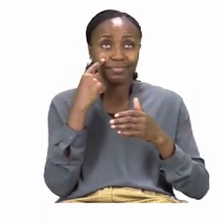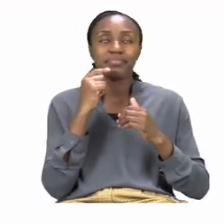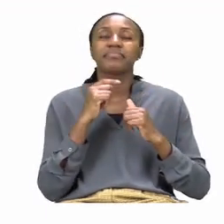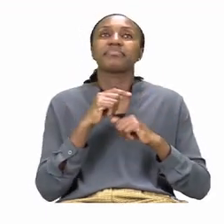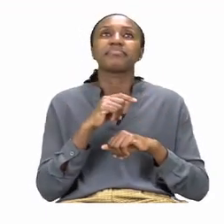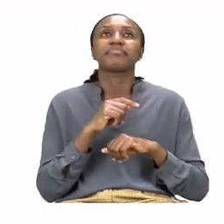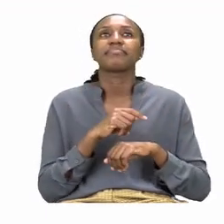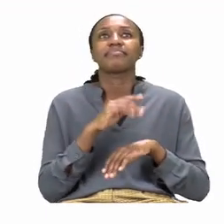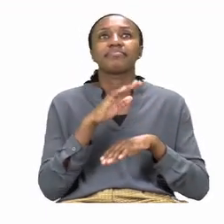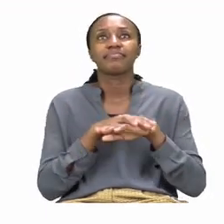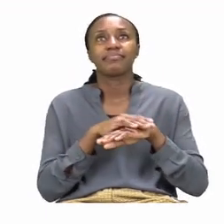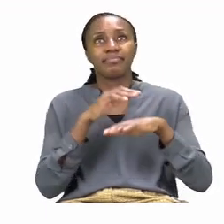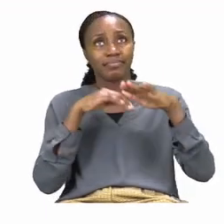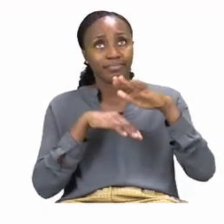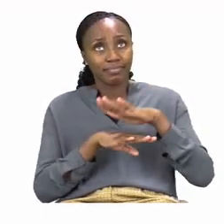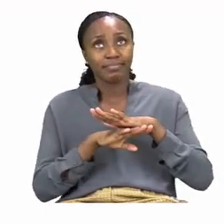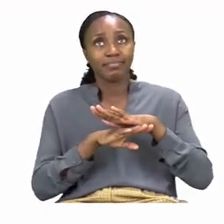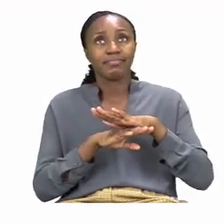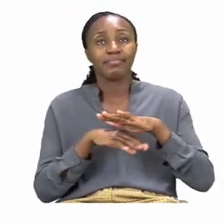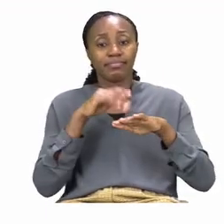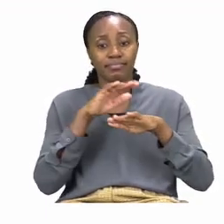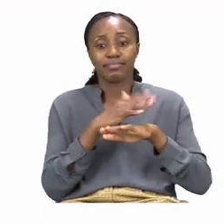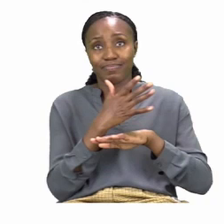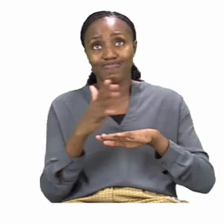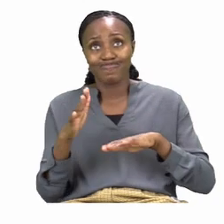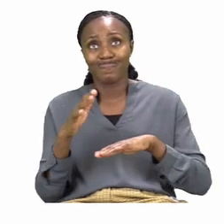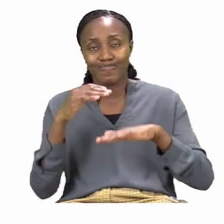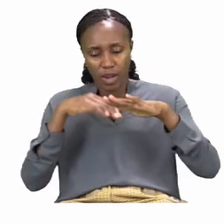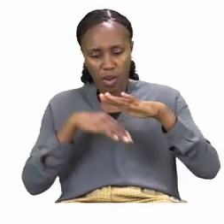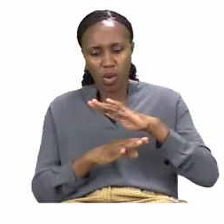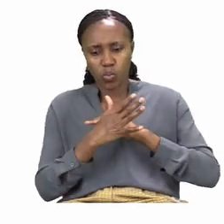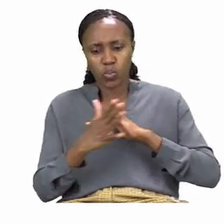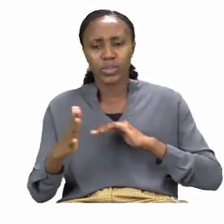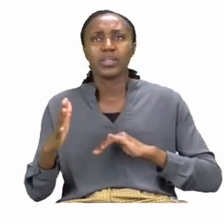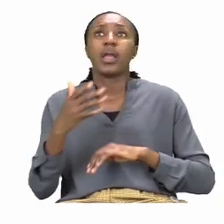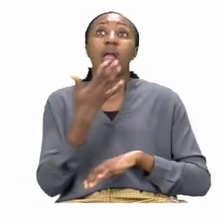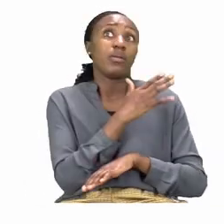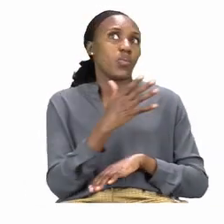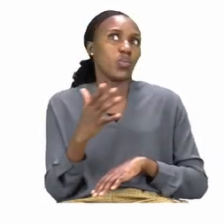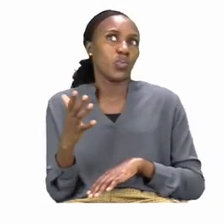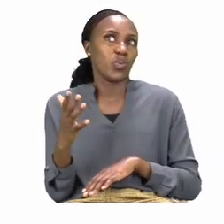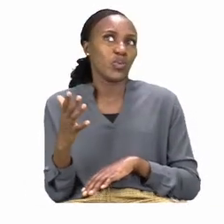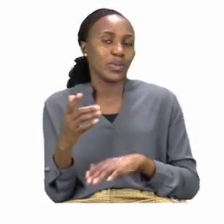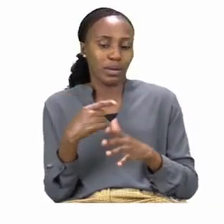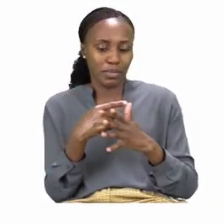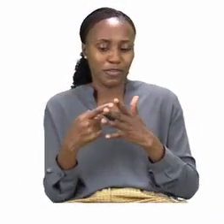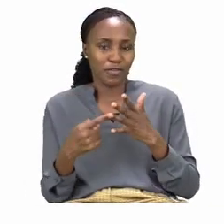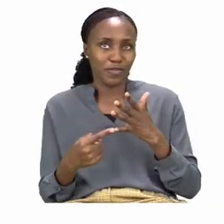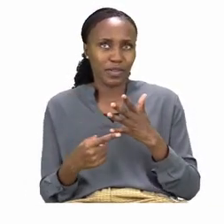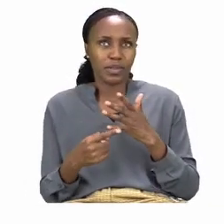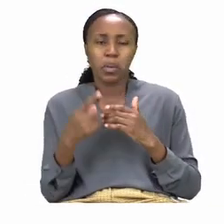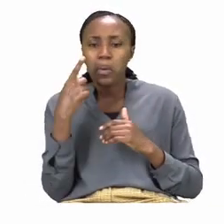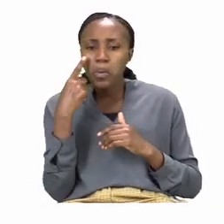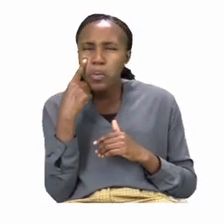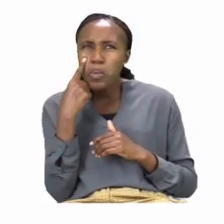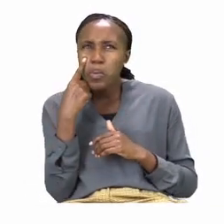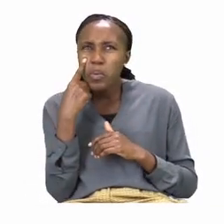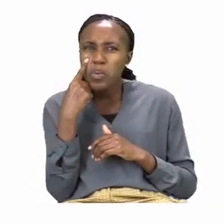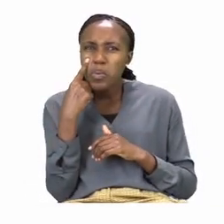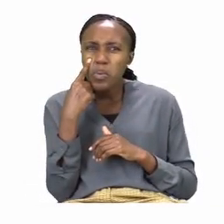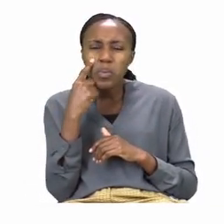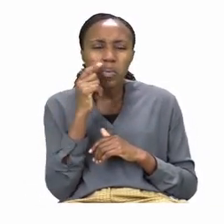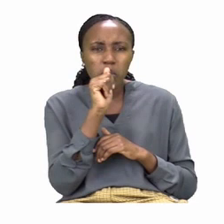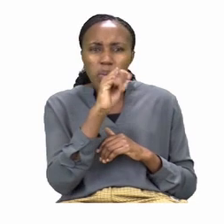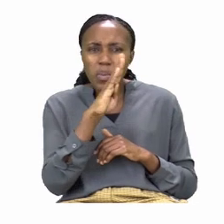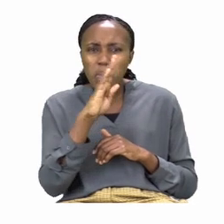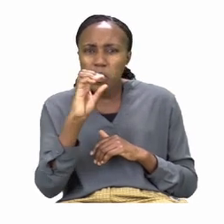sink. So you have to have a good look at these words and the missing letters, and then